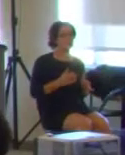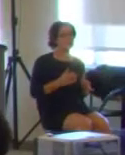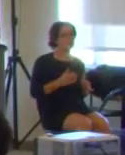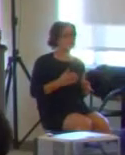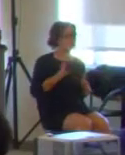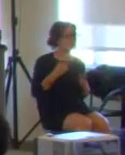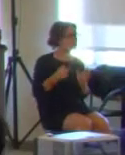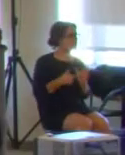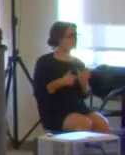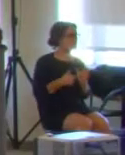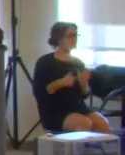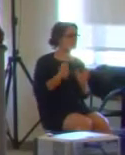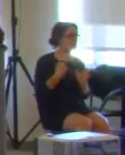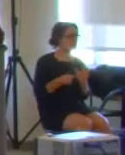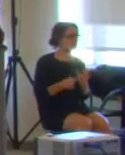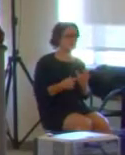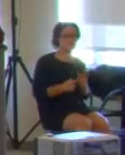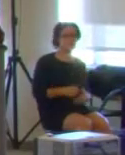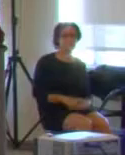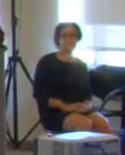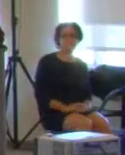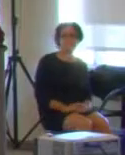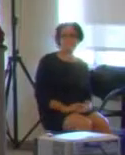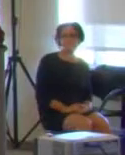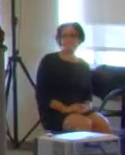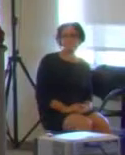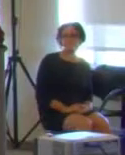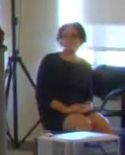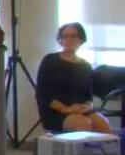so that's an example.